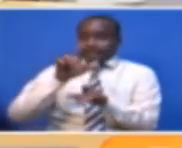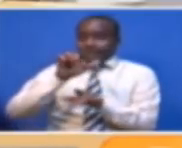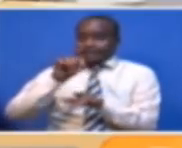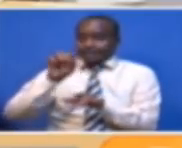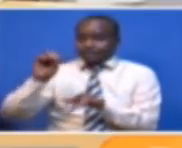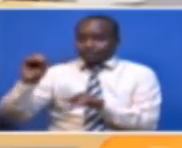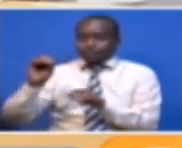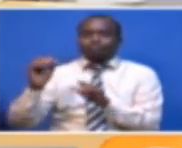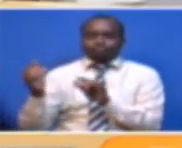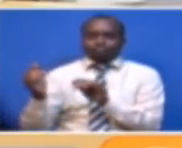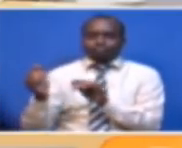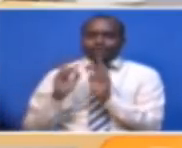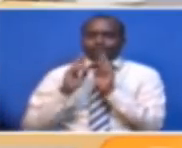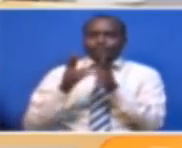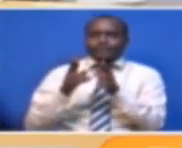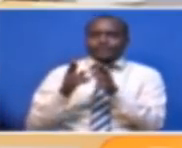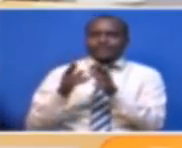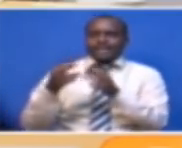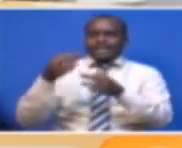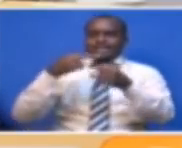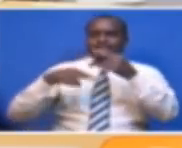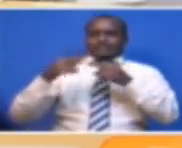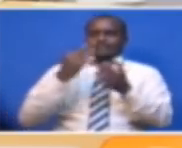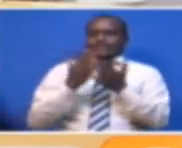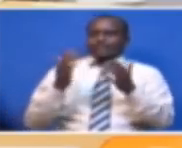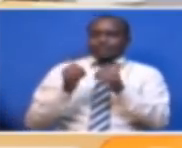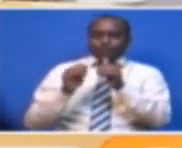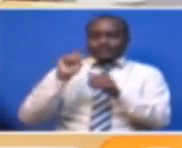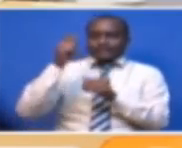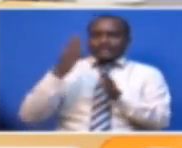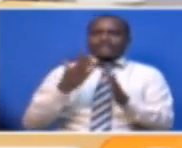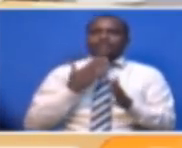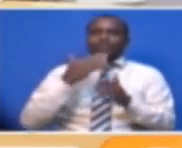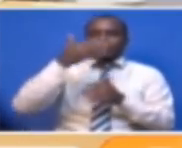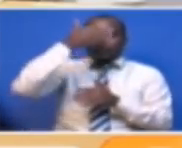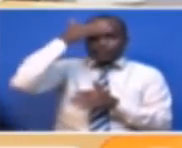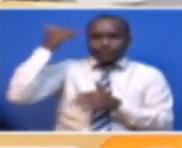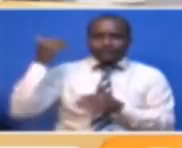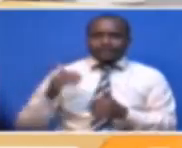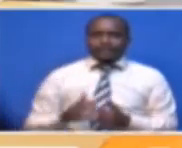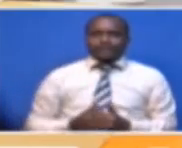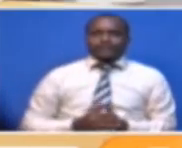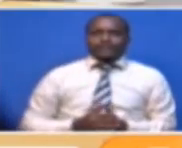they revisited something Kenyans are struggling to put behind them.